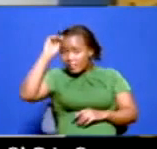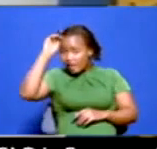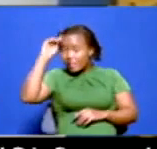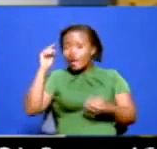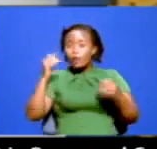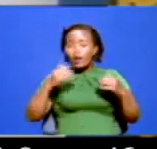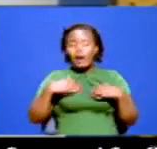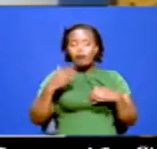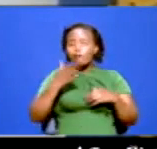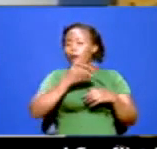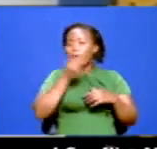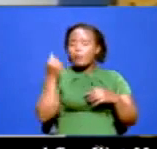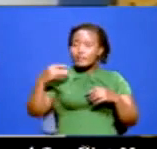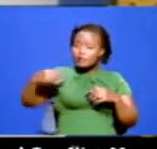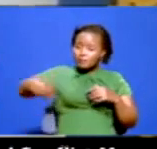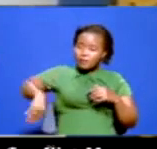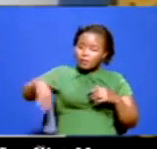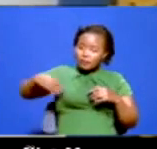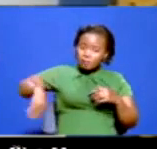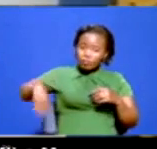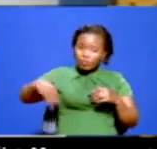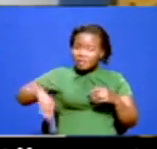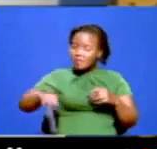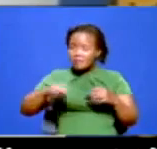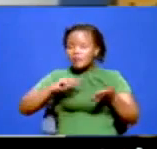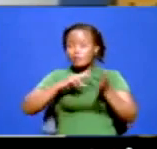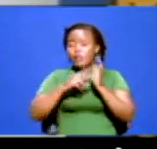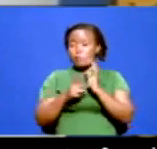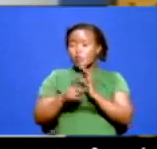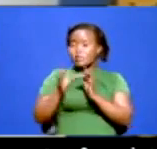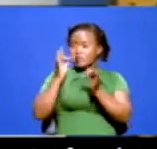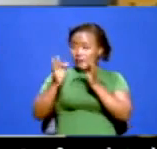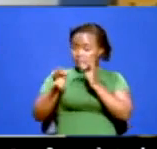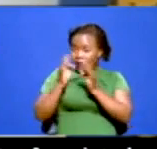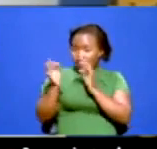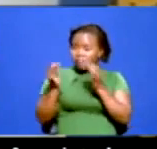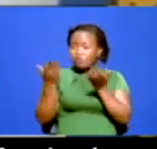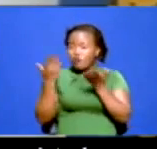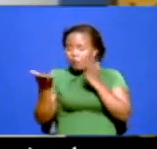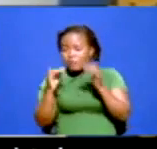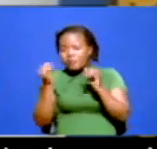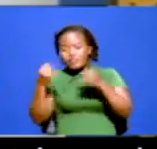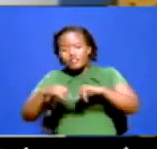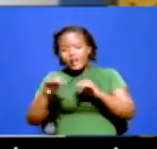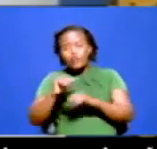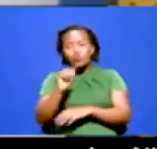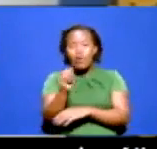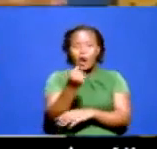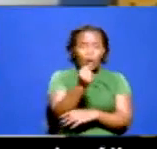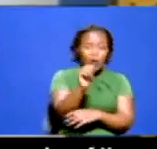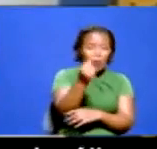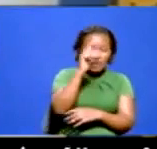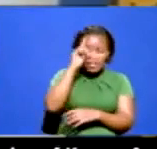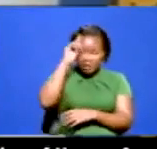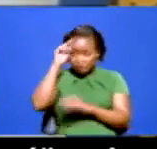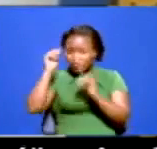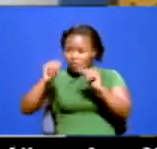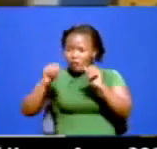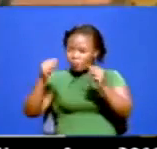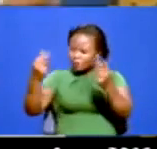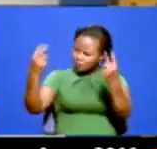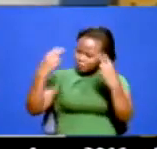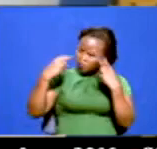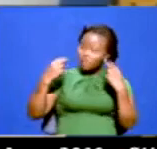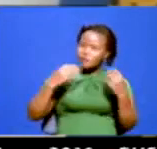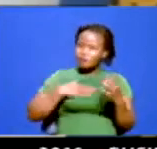sheep. So if you happen to pass around, you'll be able to see the CDF doing exactly that. All right.